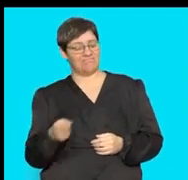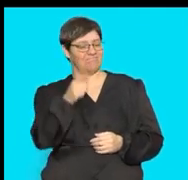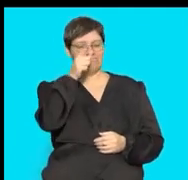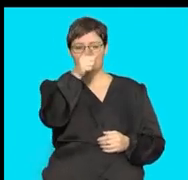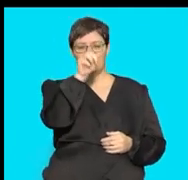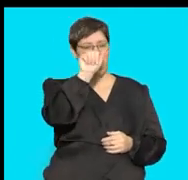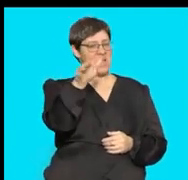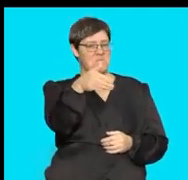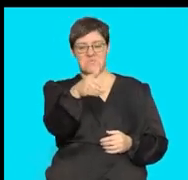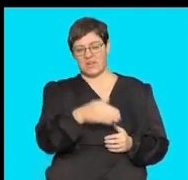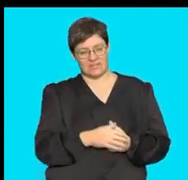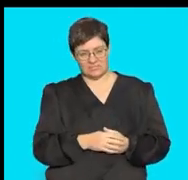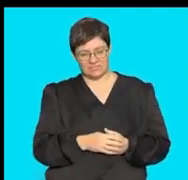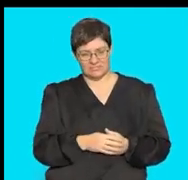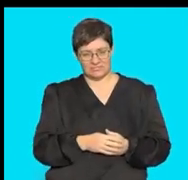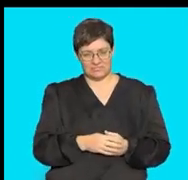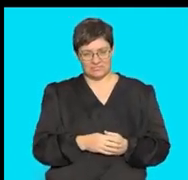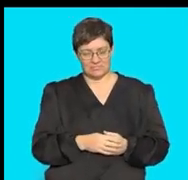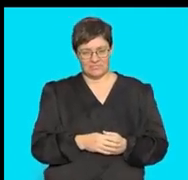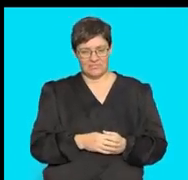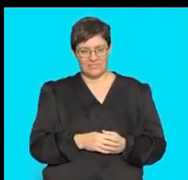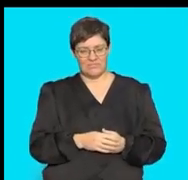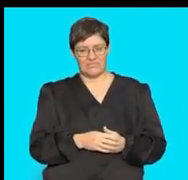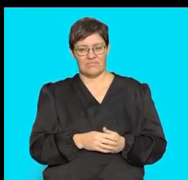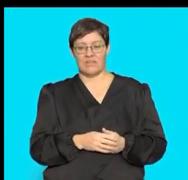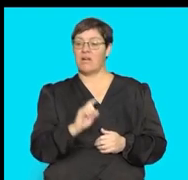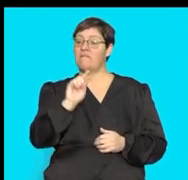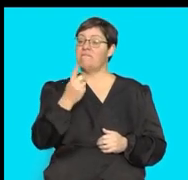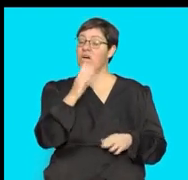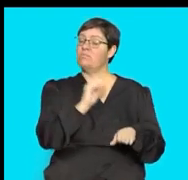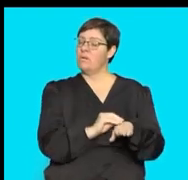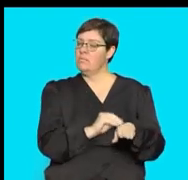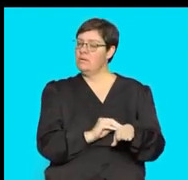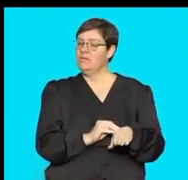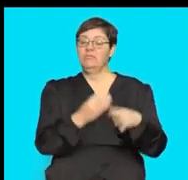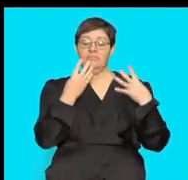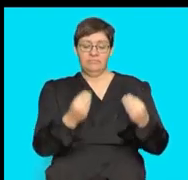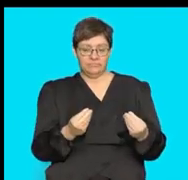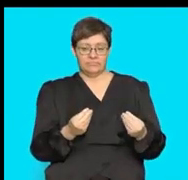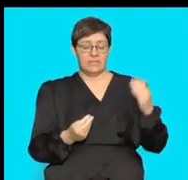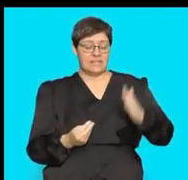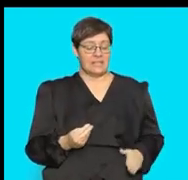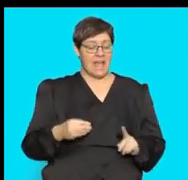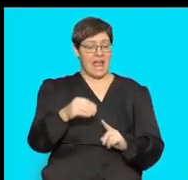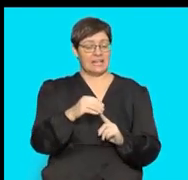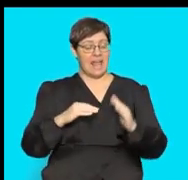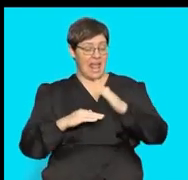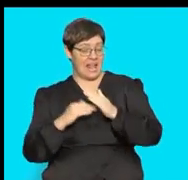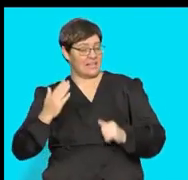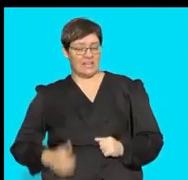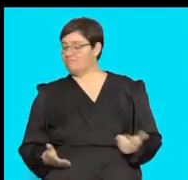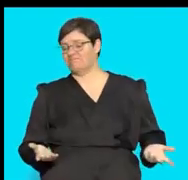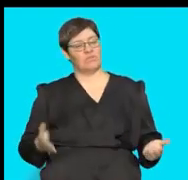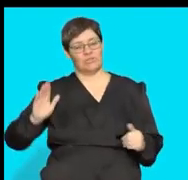not have this angle. So our first problem is, do we have side, angle, side?